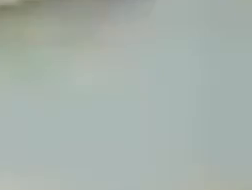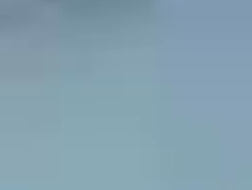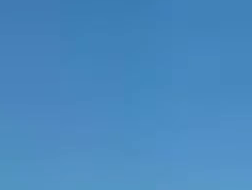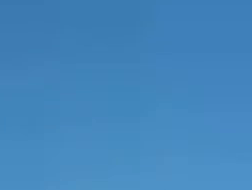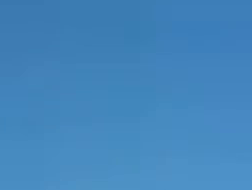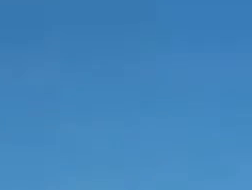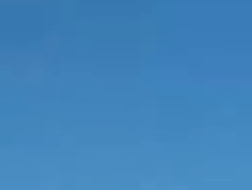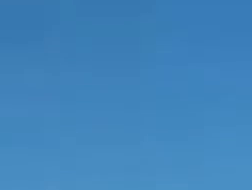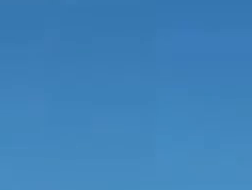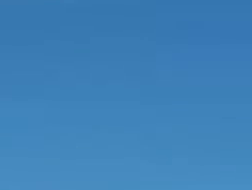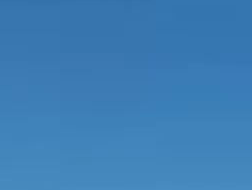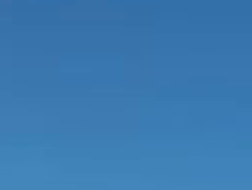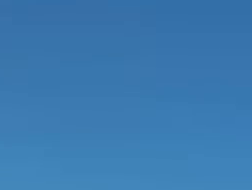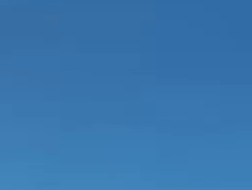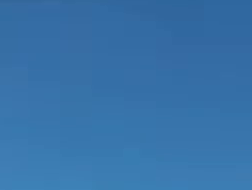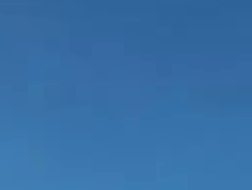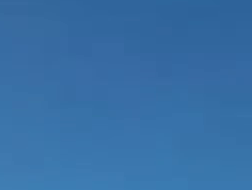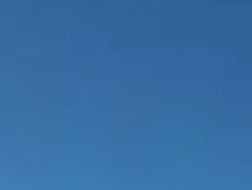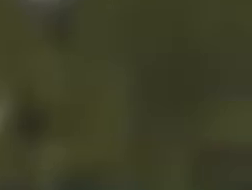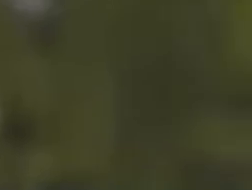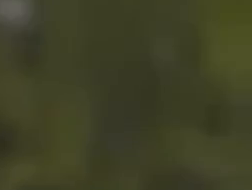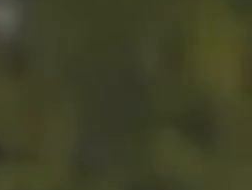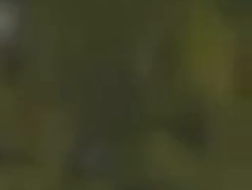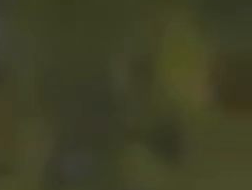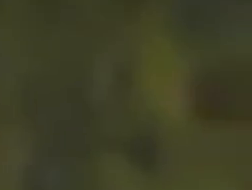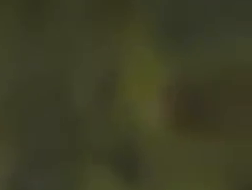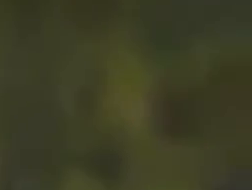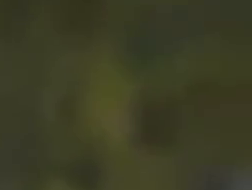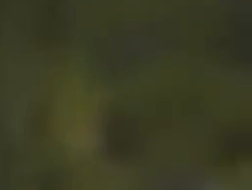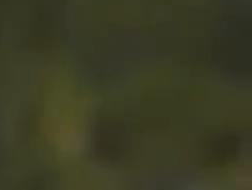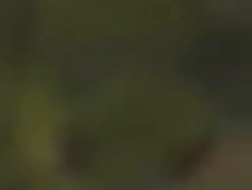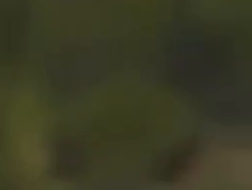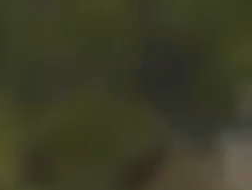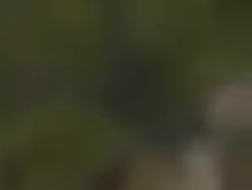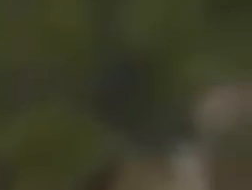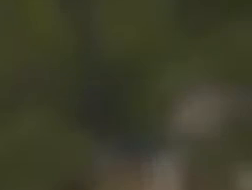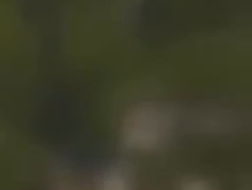included. We believe that knowledge will change the world.